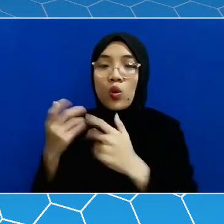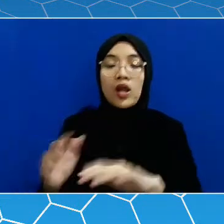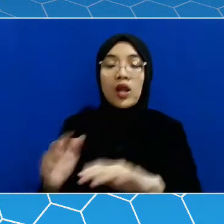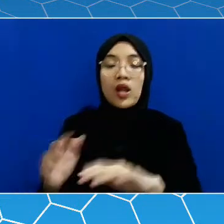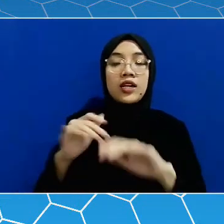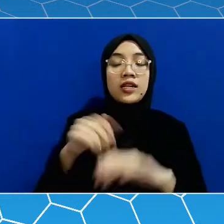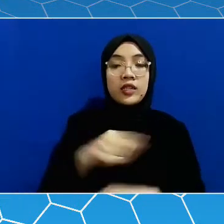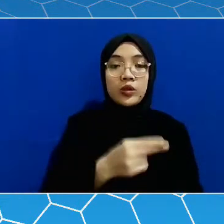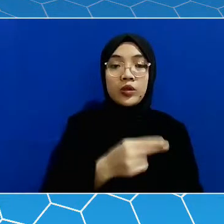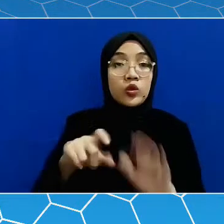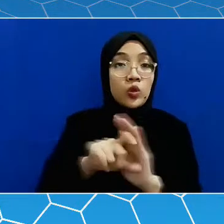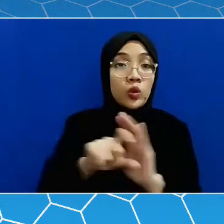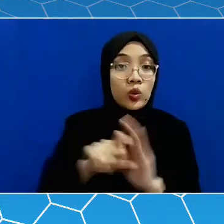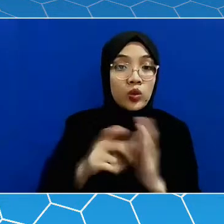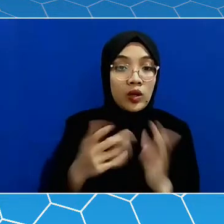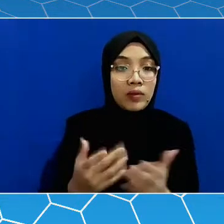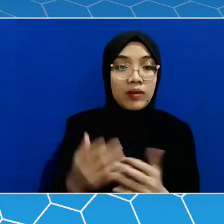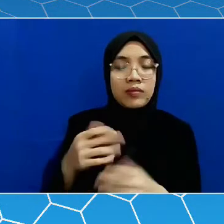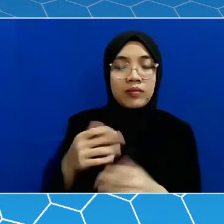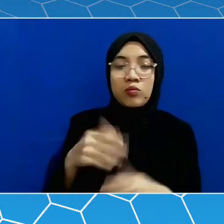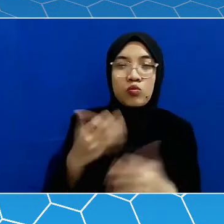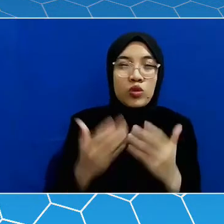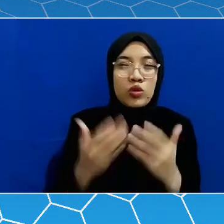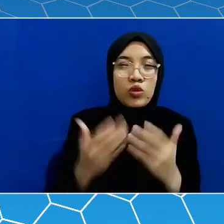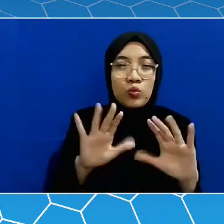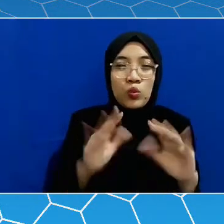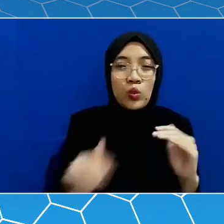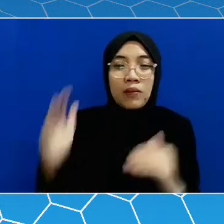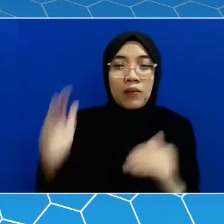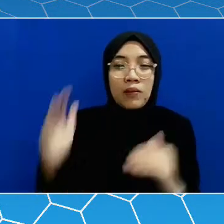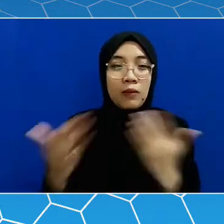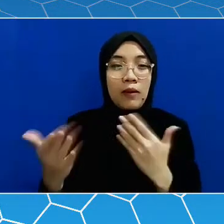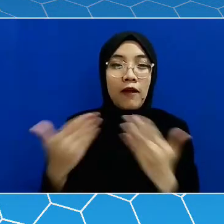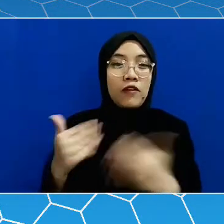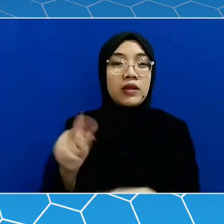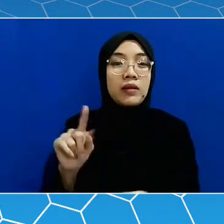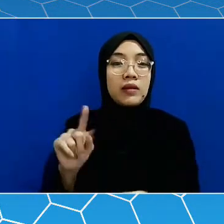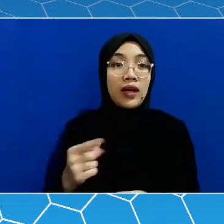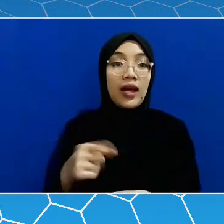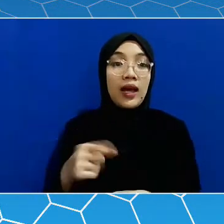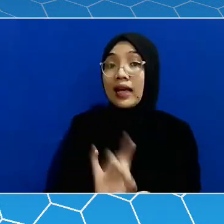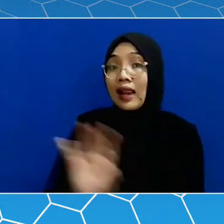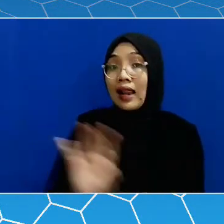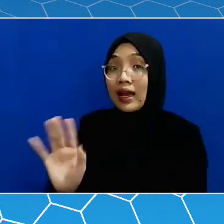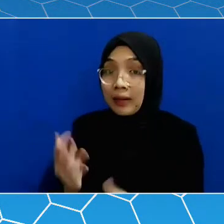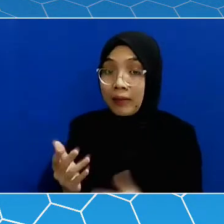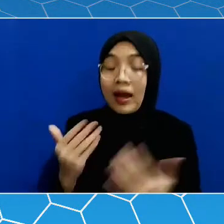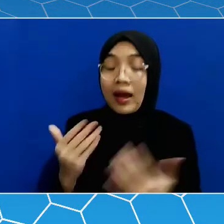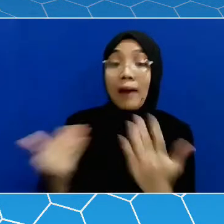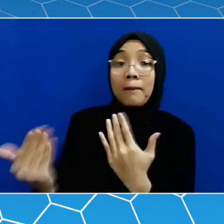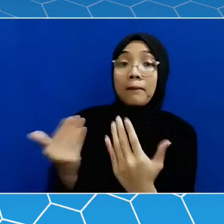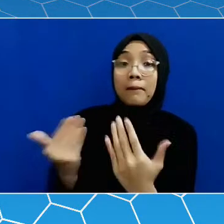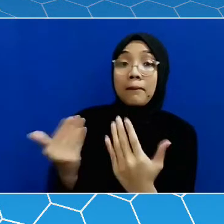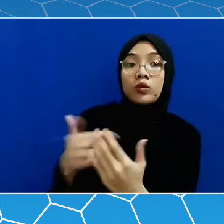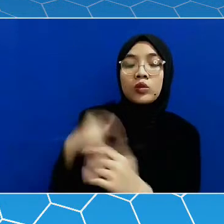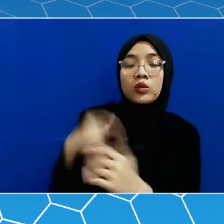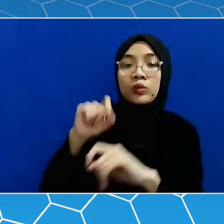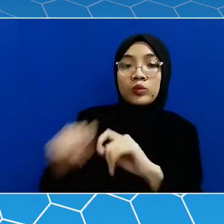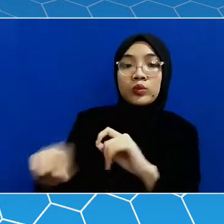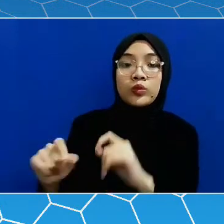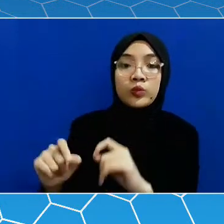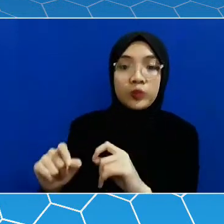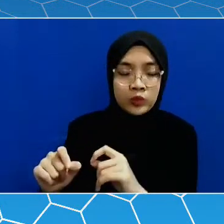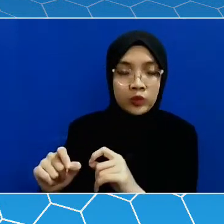more than 10 platforms. Slide. There is also application to make the health support group. So, and